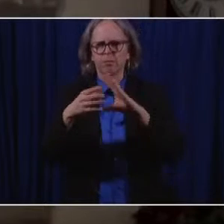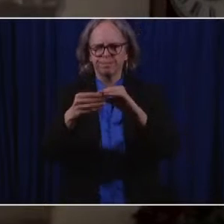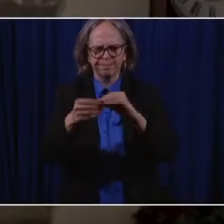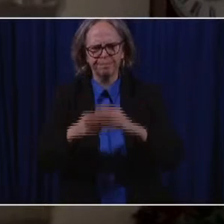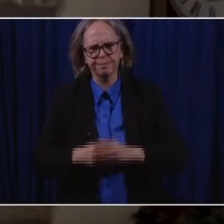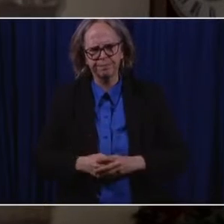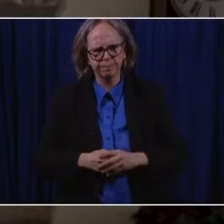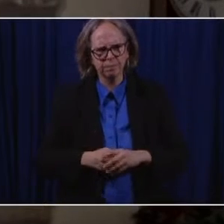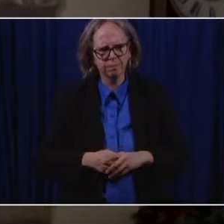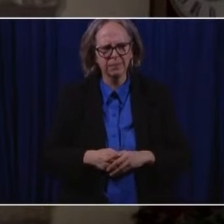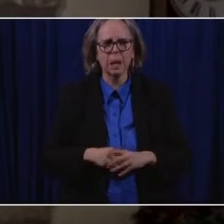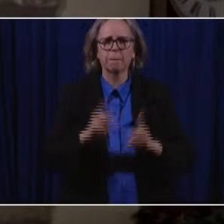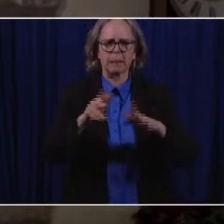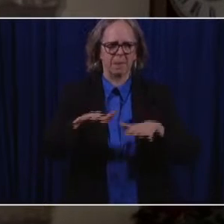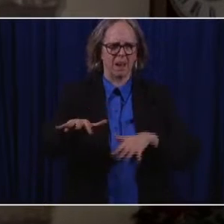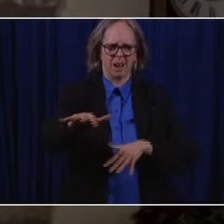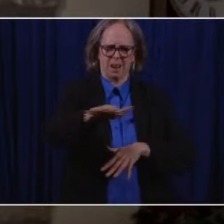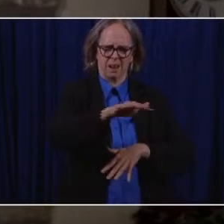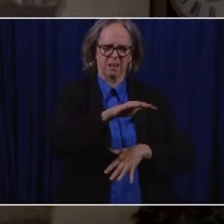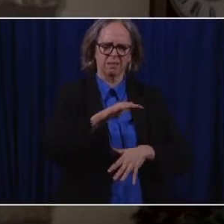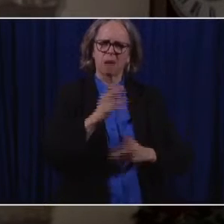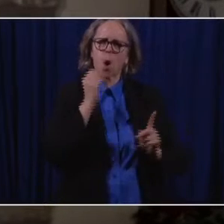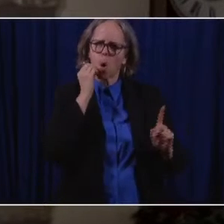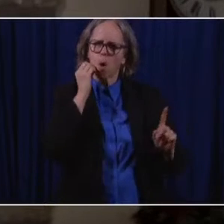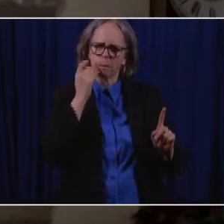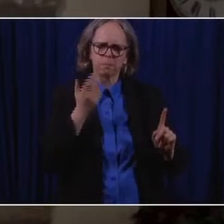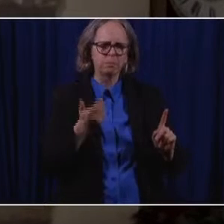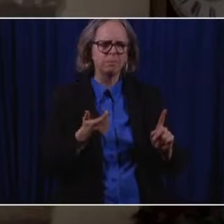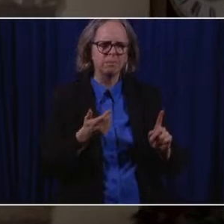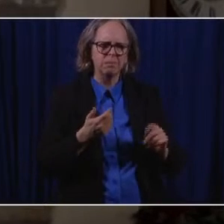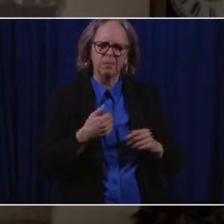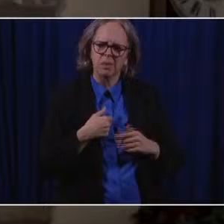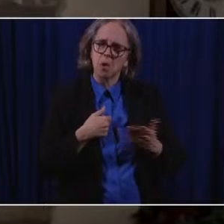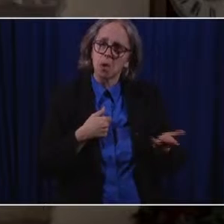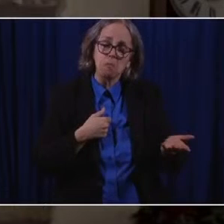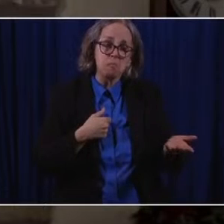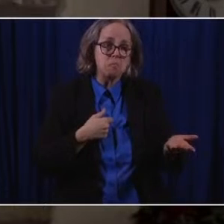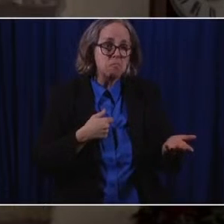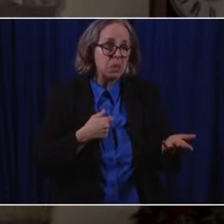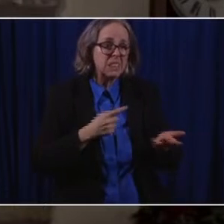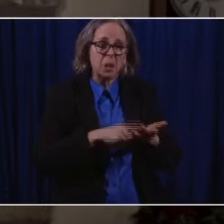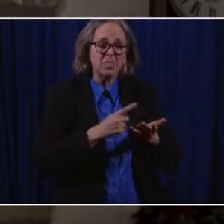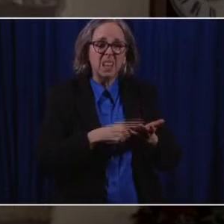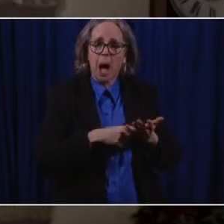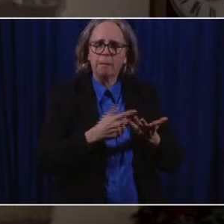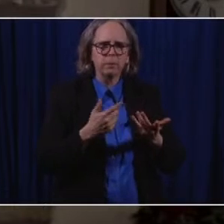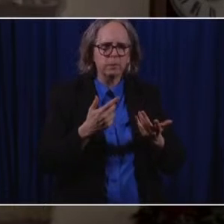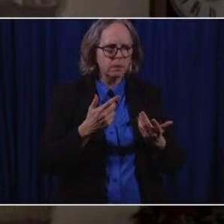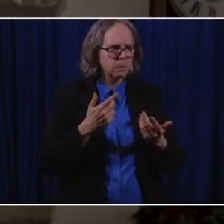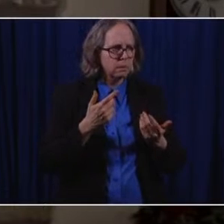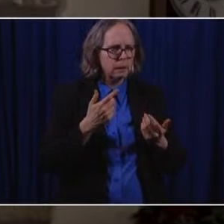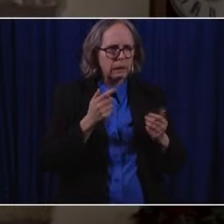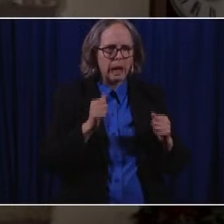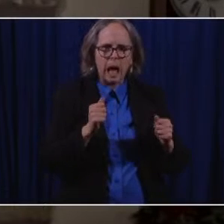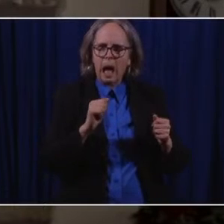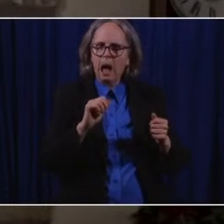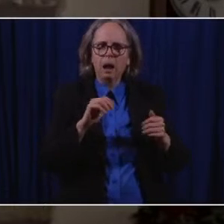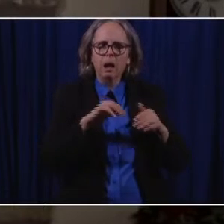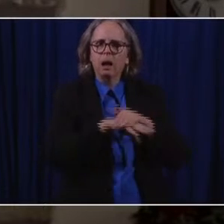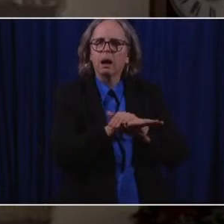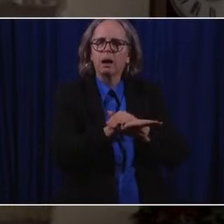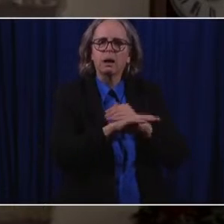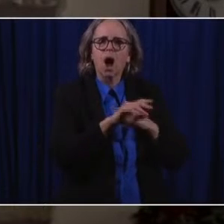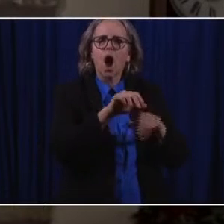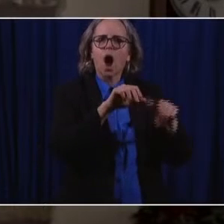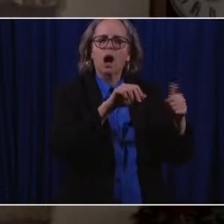home understanding that sometimes they can be treated at home and making that happen. That